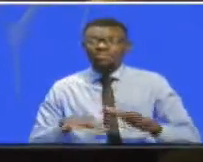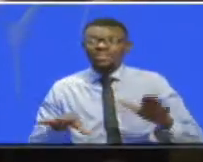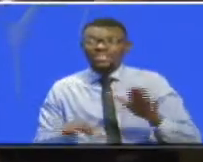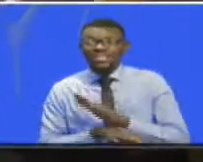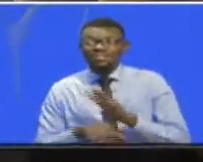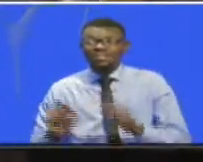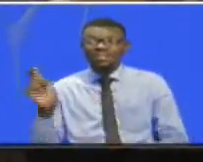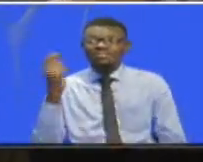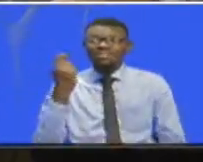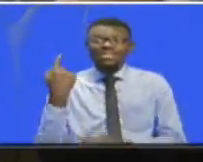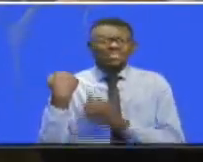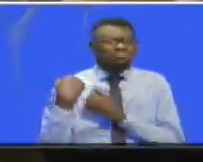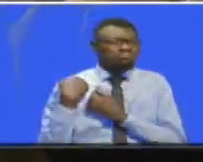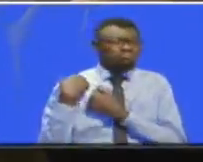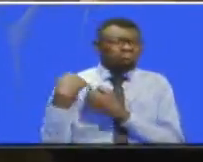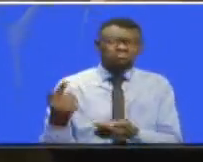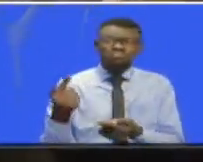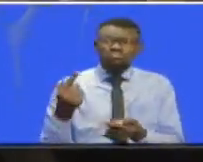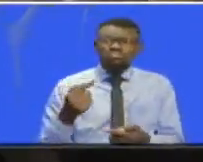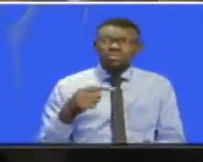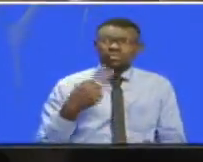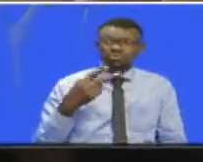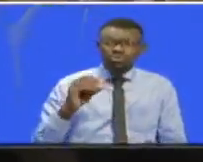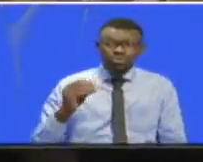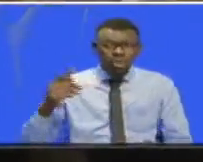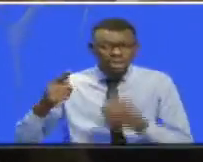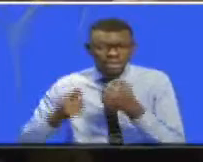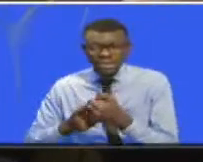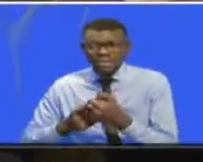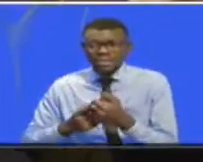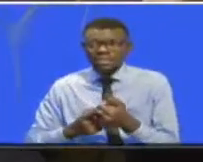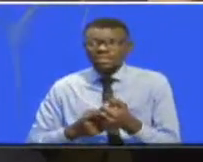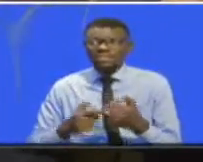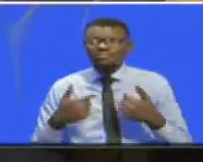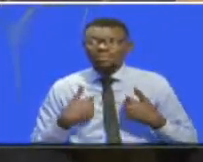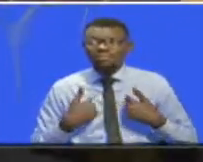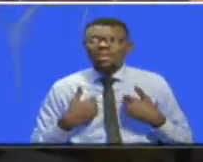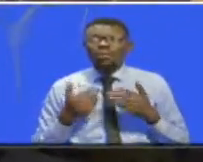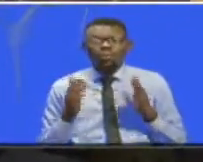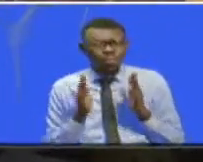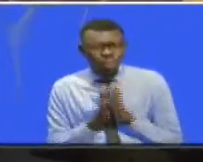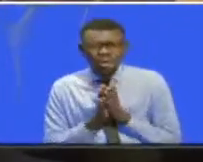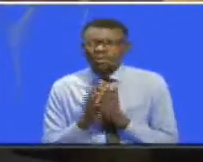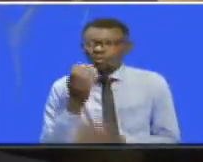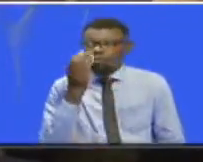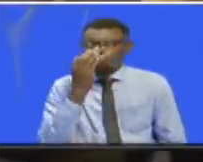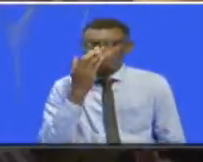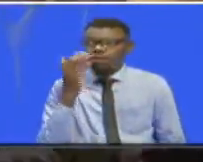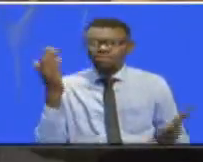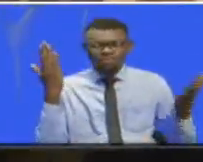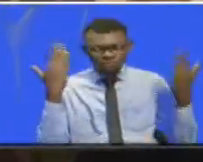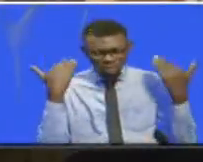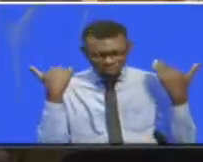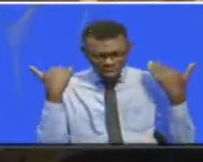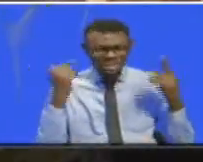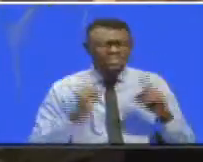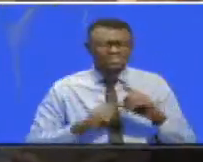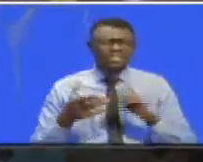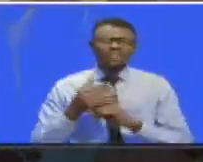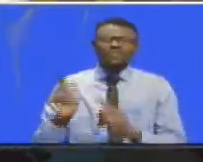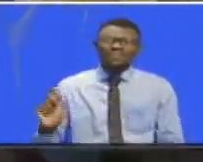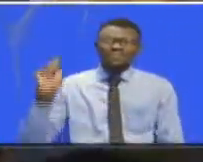from 2006 akiomba kiti, mimi nakaa na yeye milele mpaka awe President.